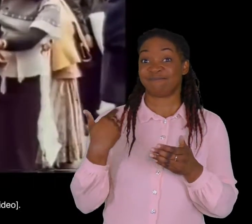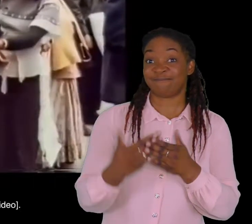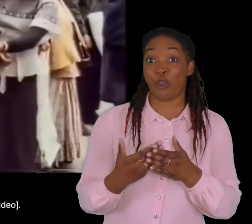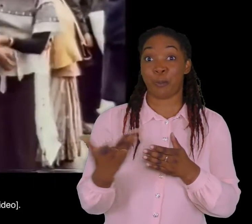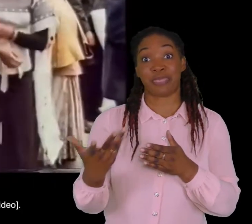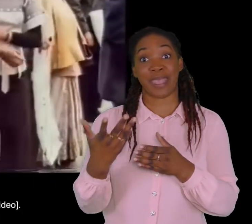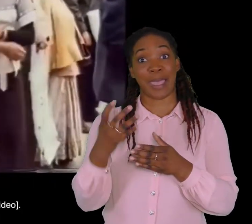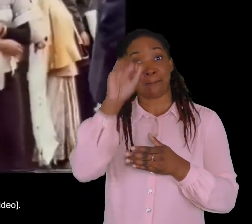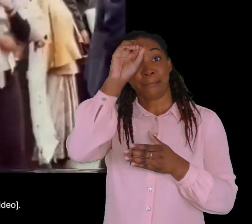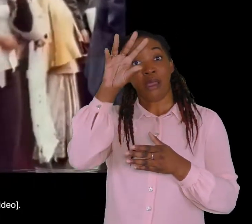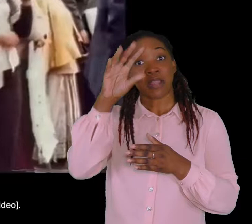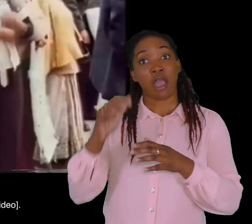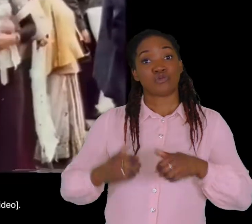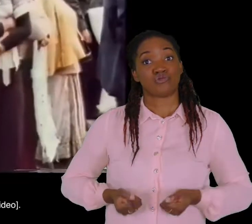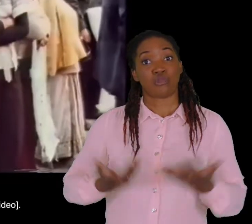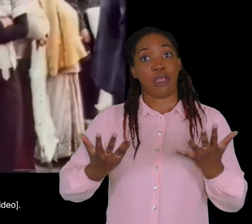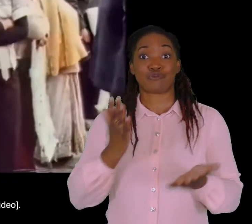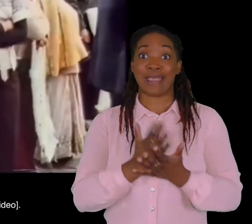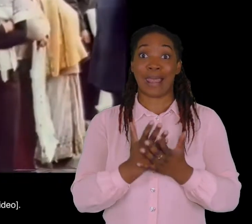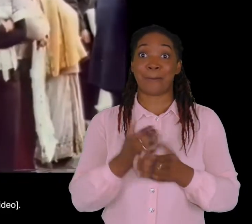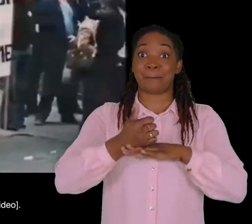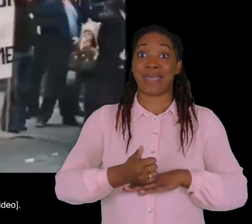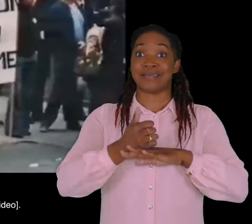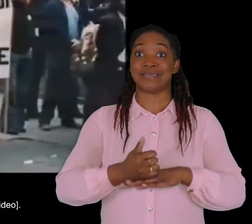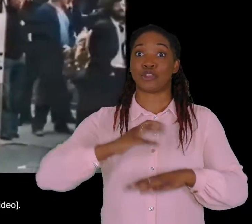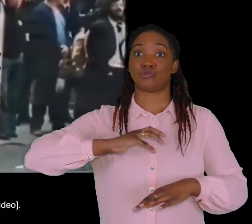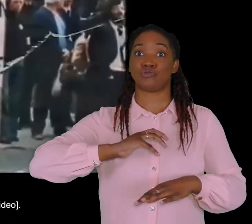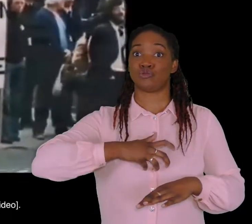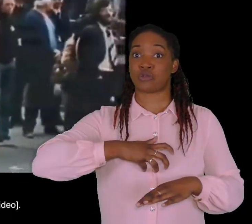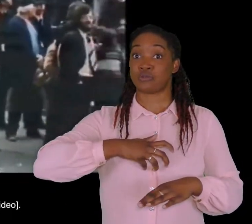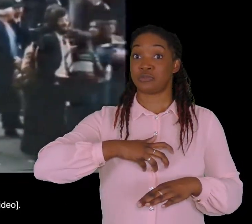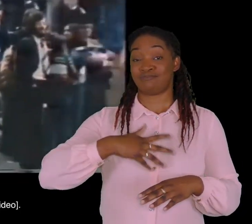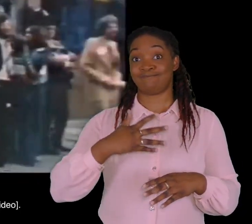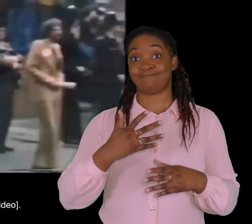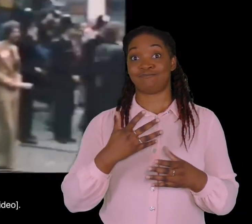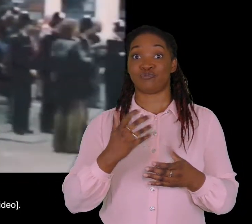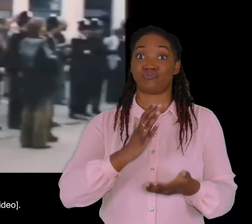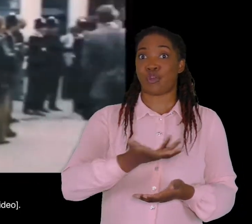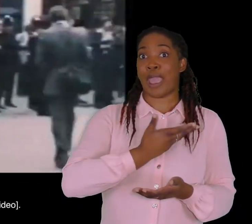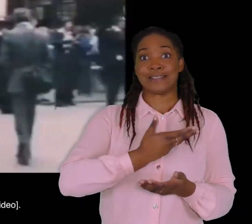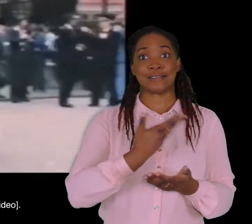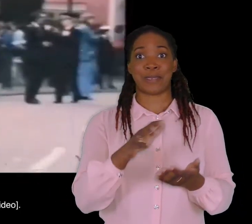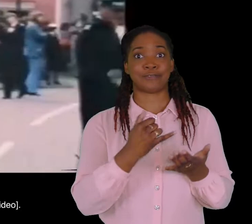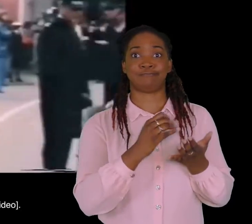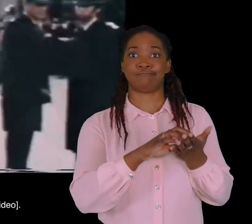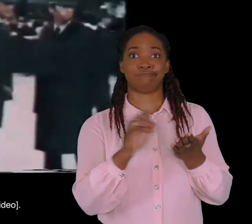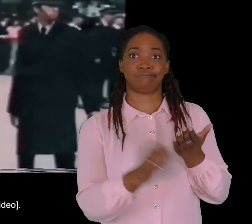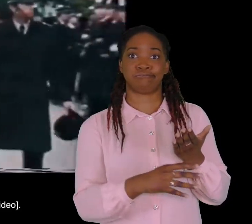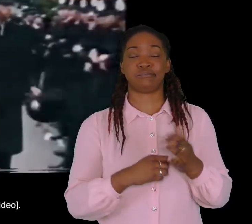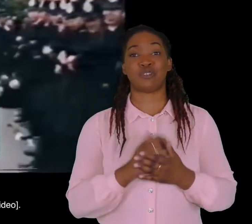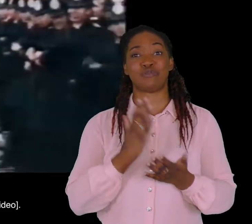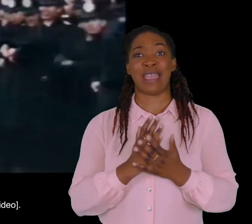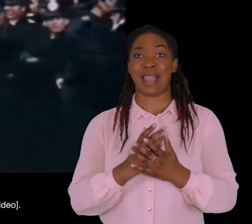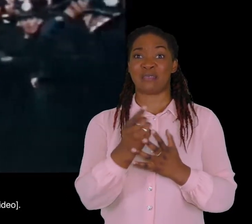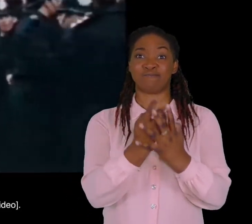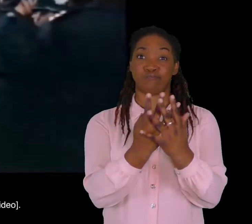In 1974. It's a strike in defense of basic trade union rights, and lined up against us on the other